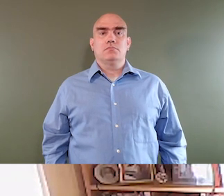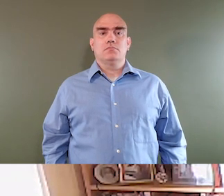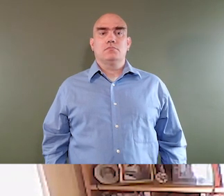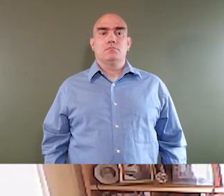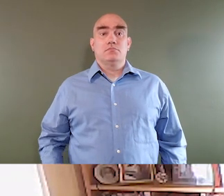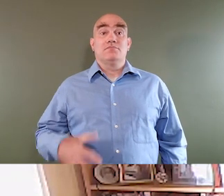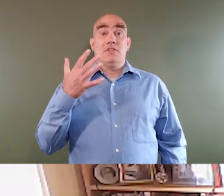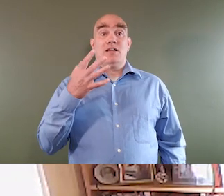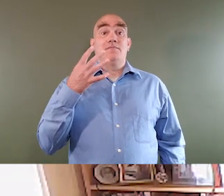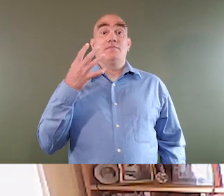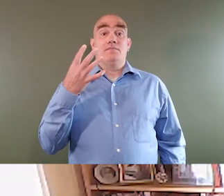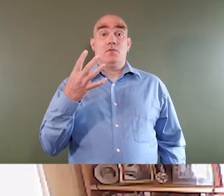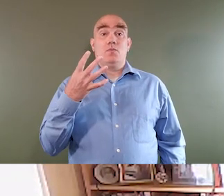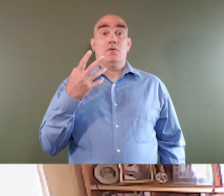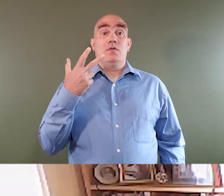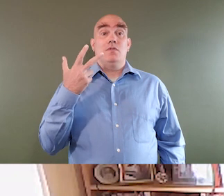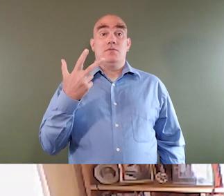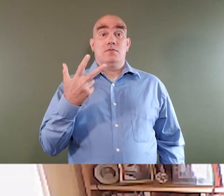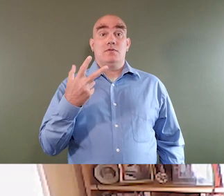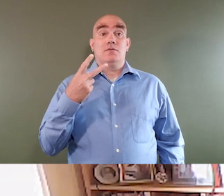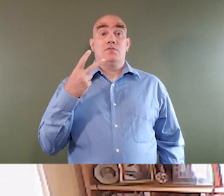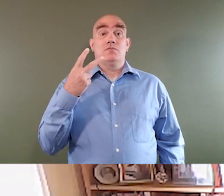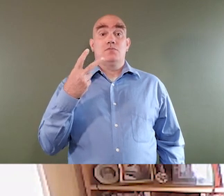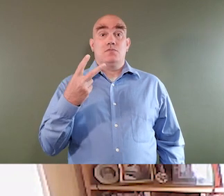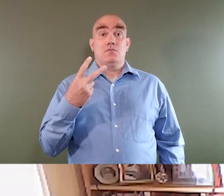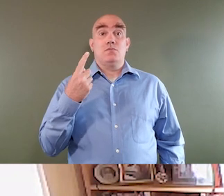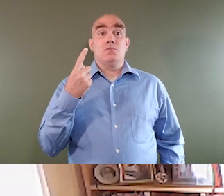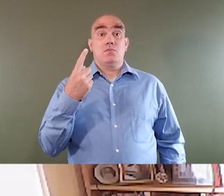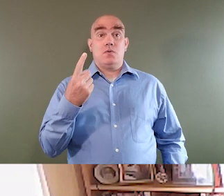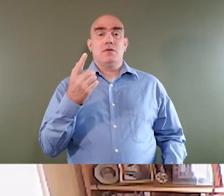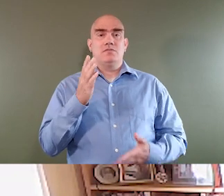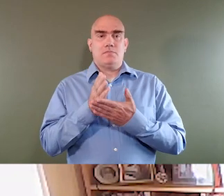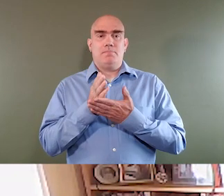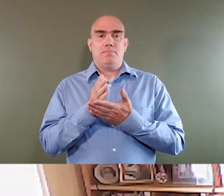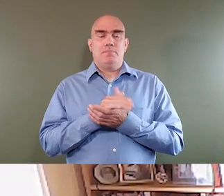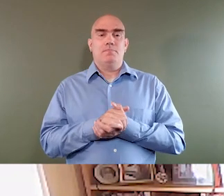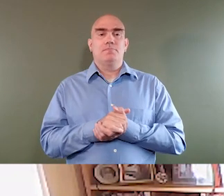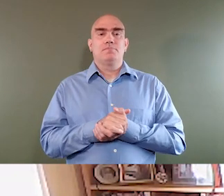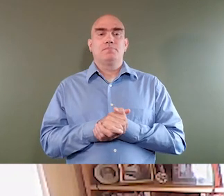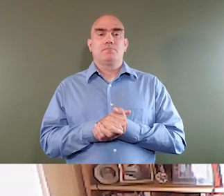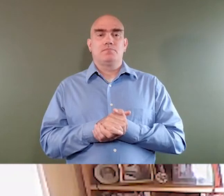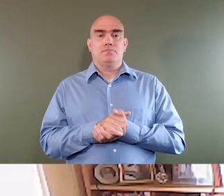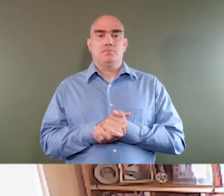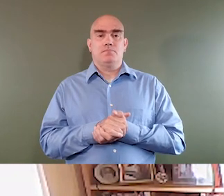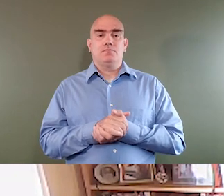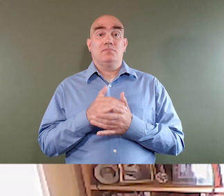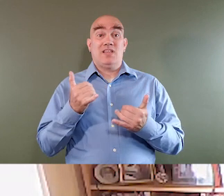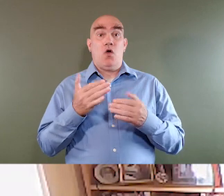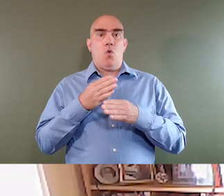5, 4, 3, 2, 1, and stop. Moving into